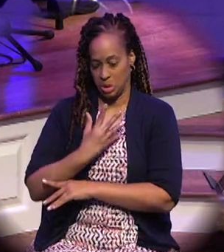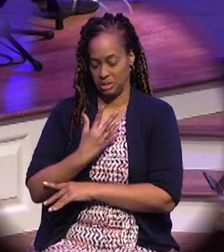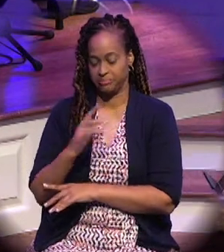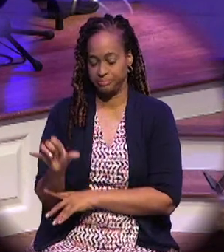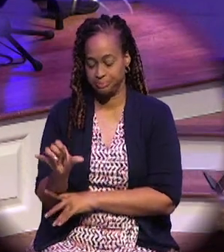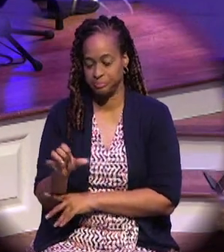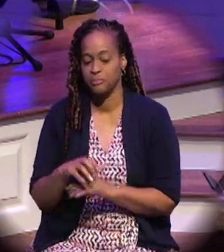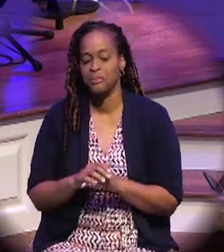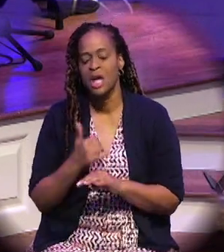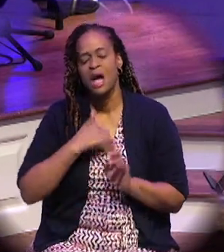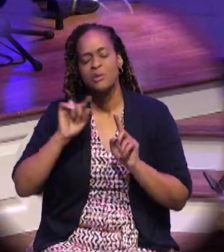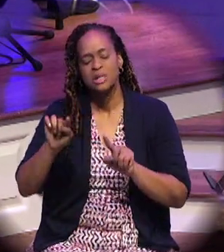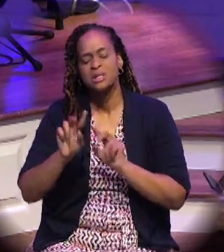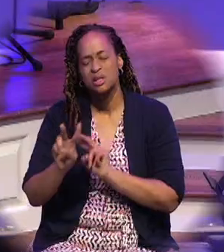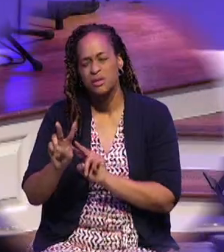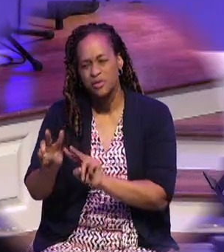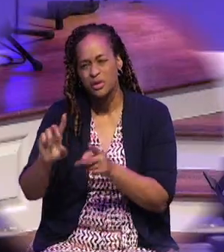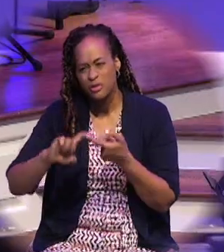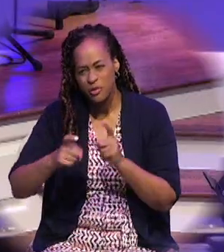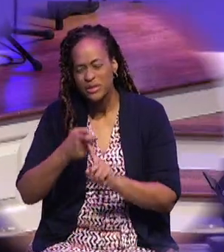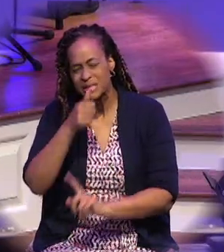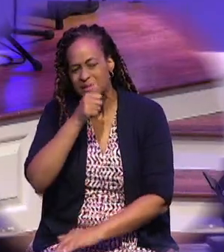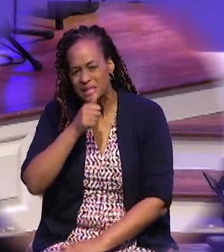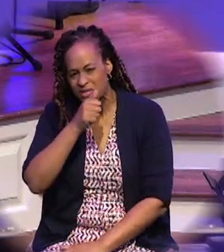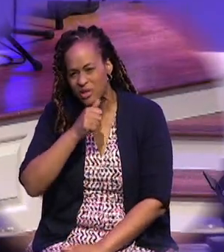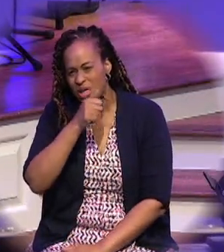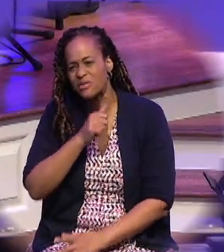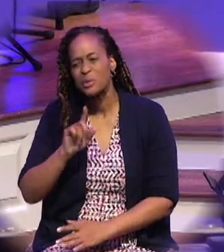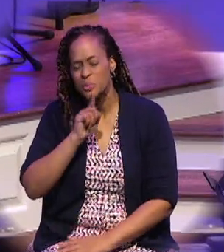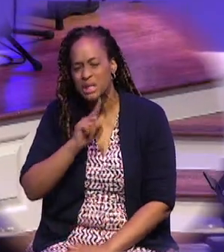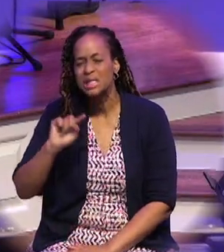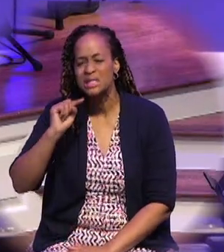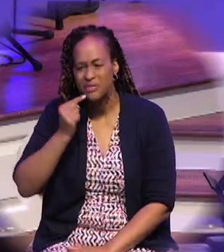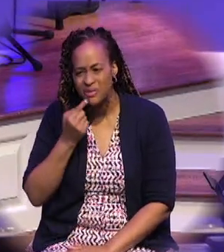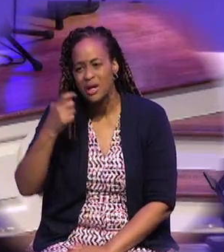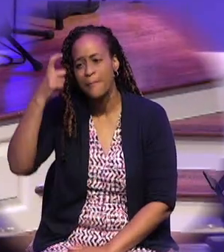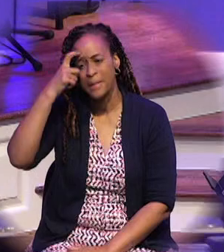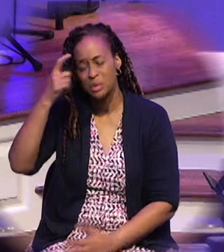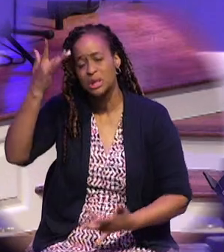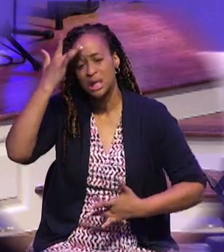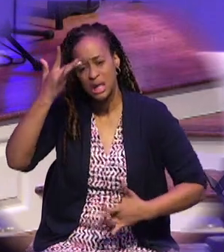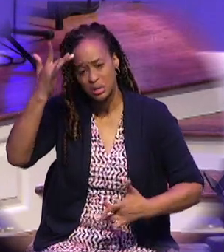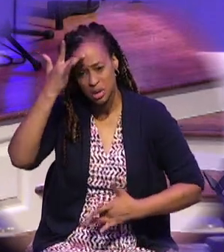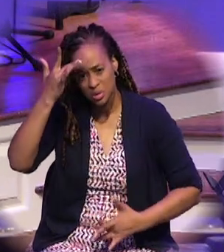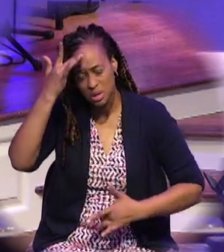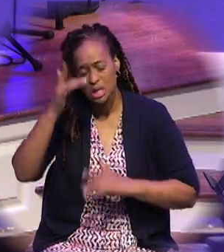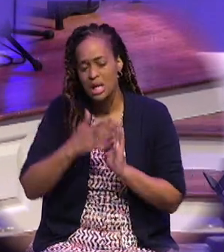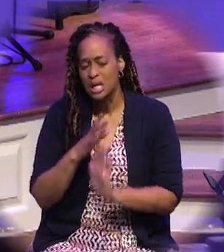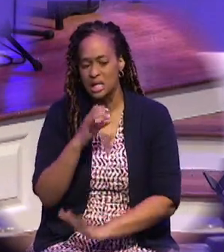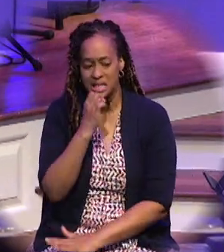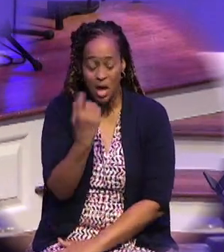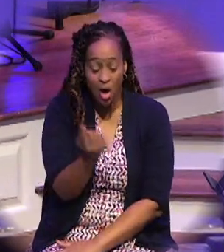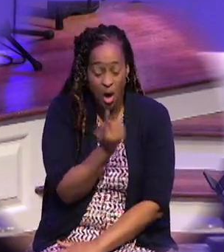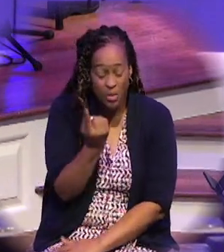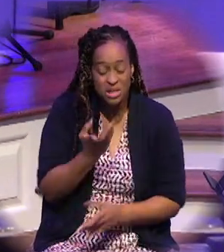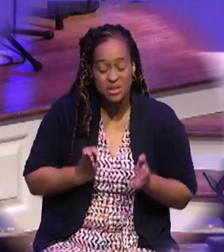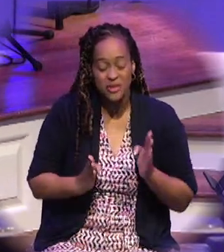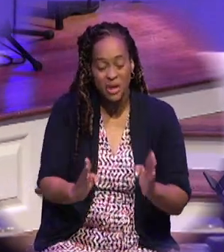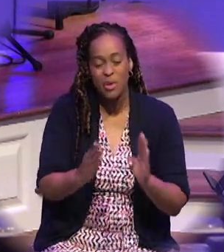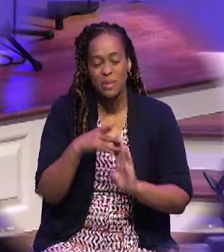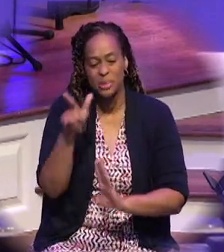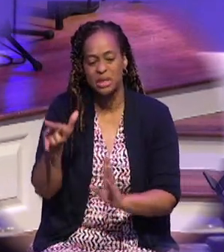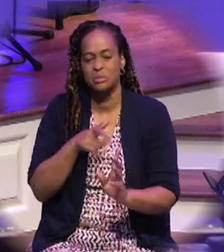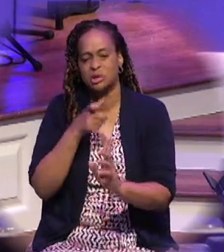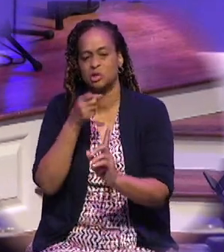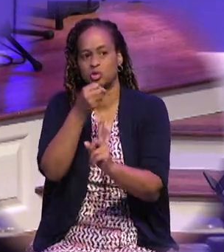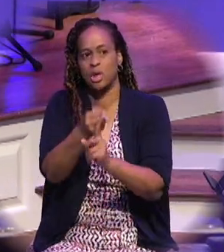a funeral of a friend who suffered from really severe mental illnesses. He'd not always been that way. It really struck him in